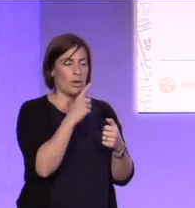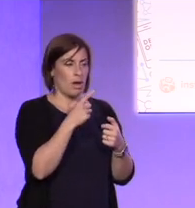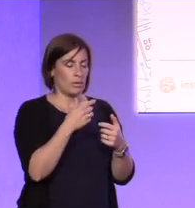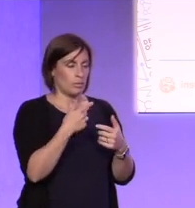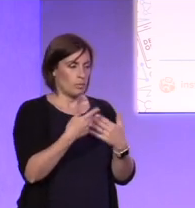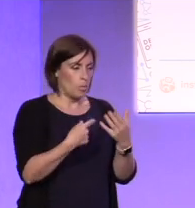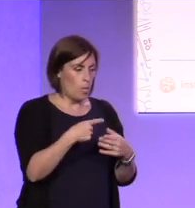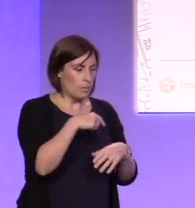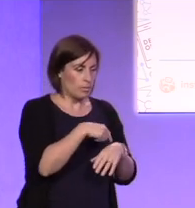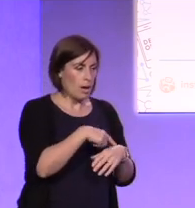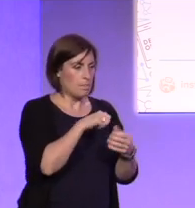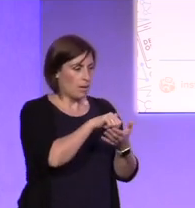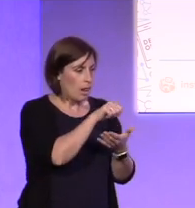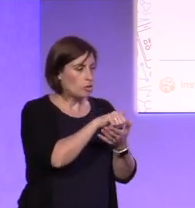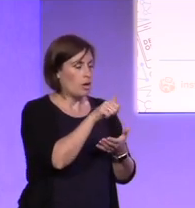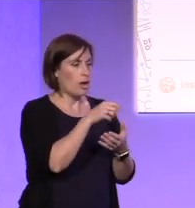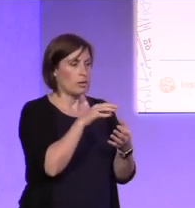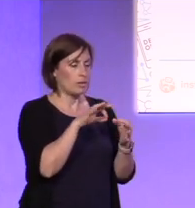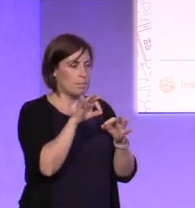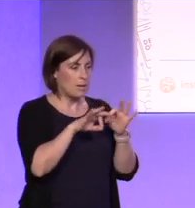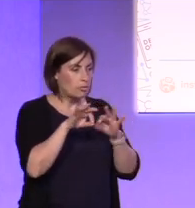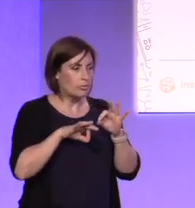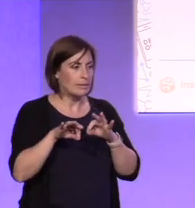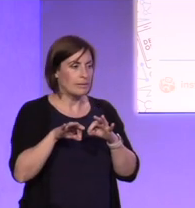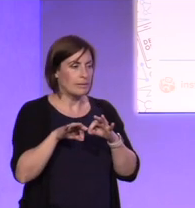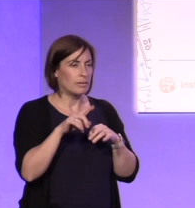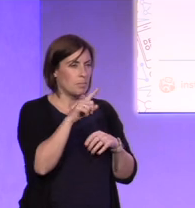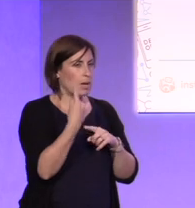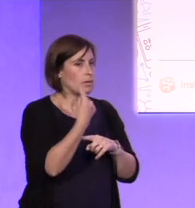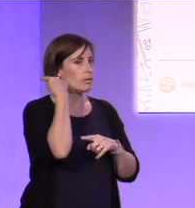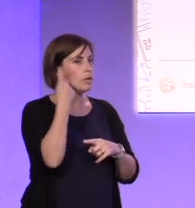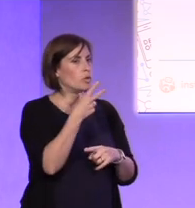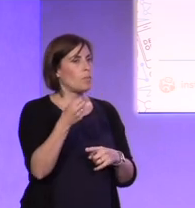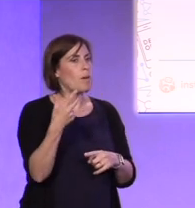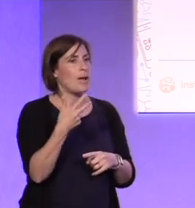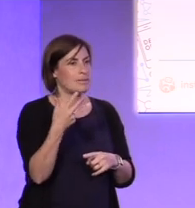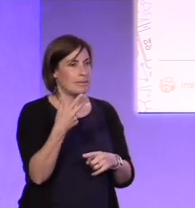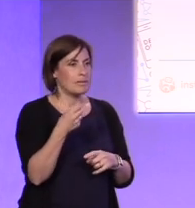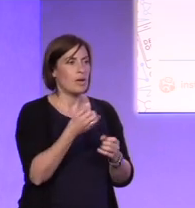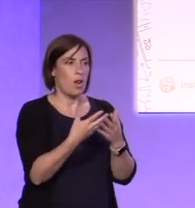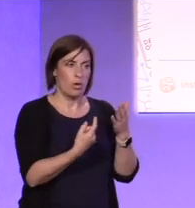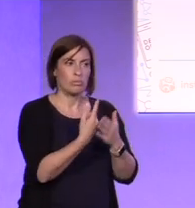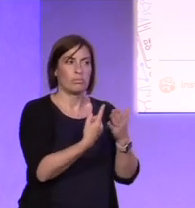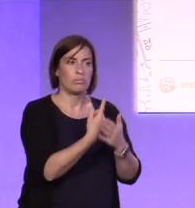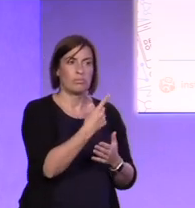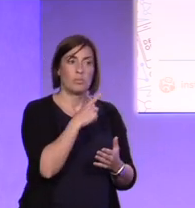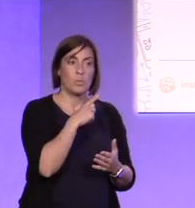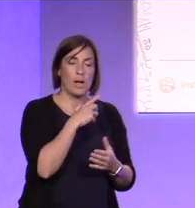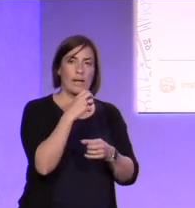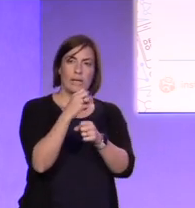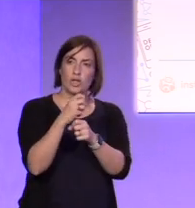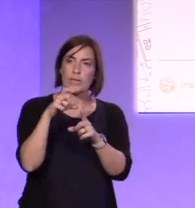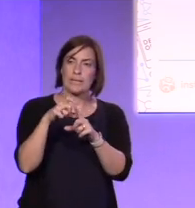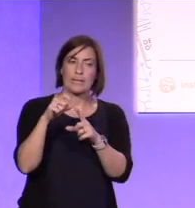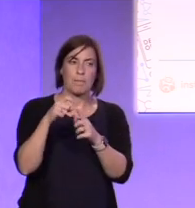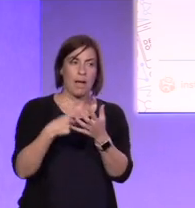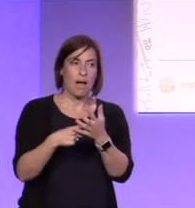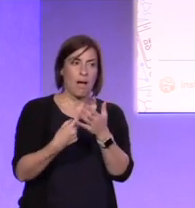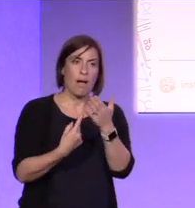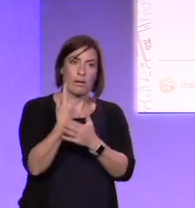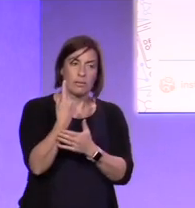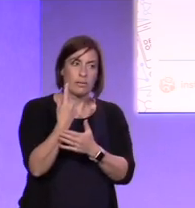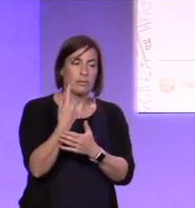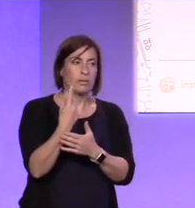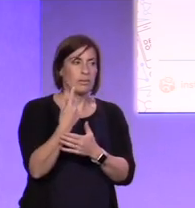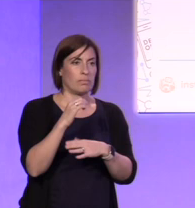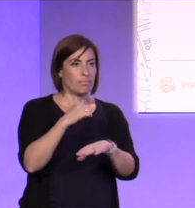Because in 2018, so many things were taking place. We had GDPR. We had regulatory change. We had a small